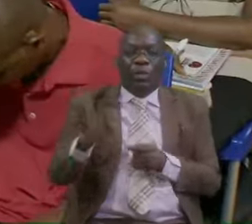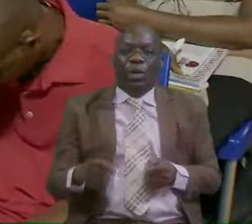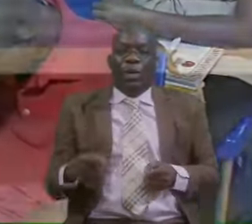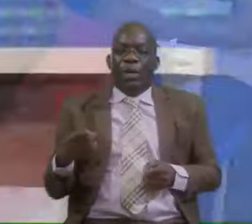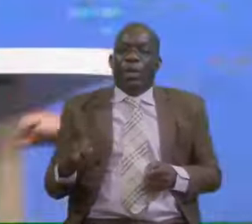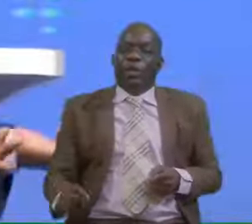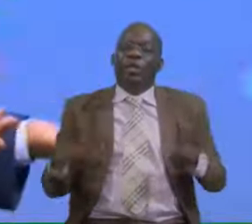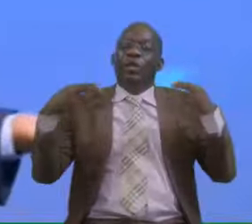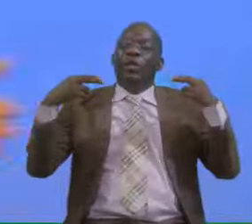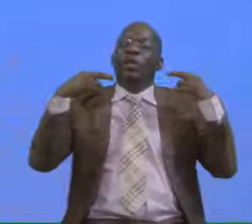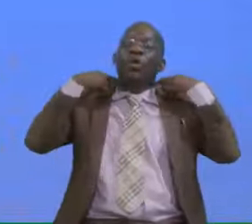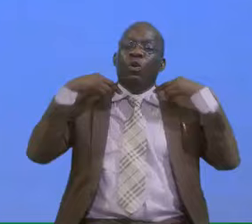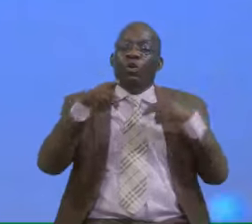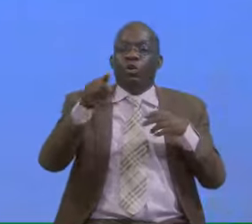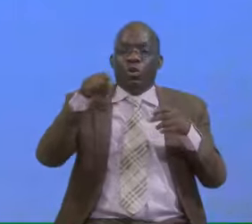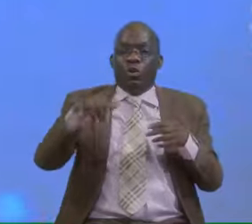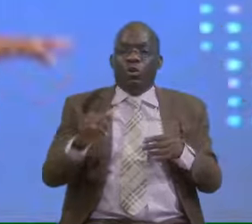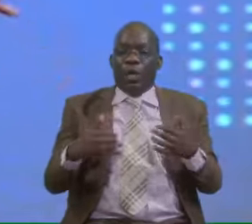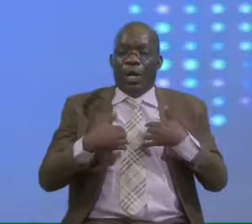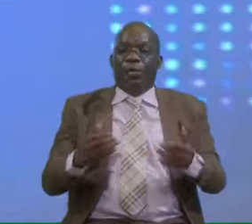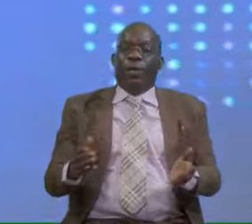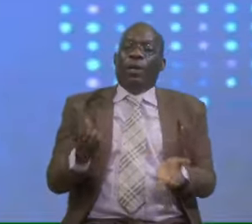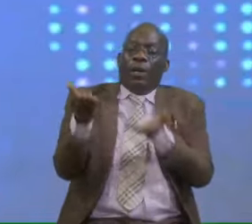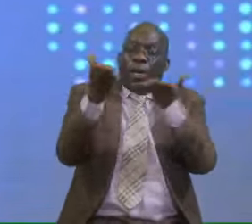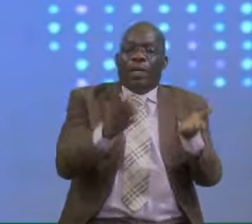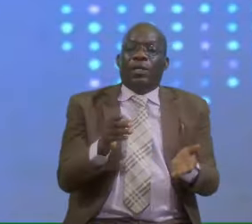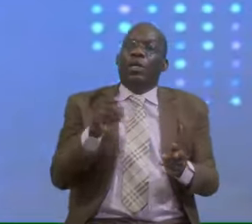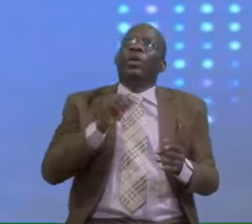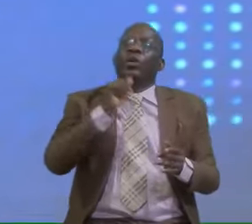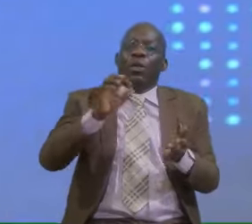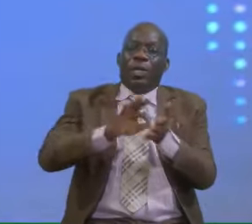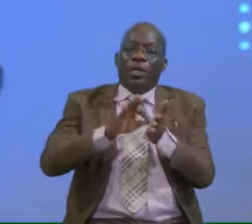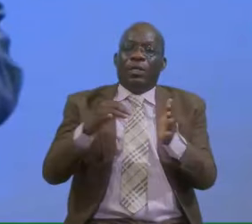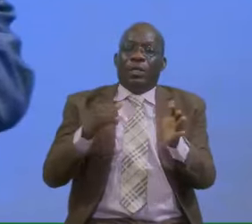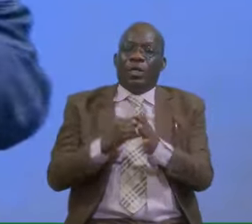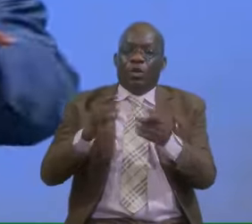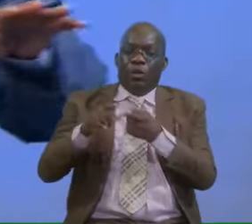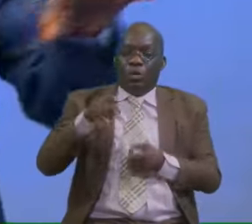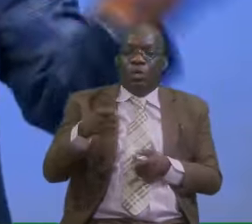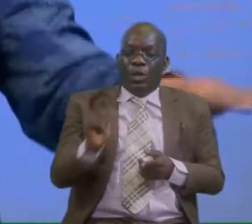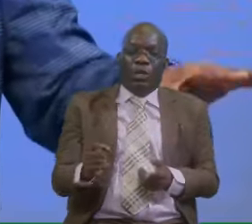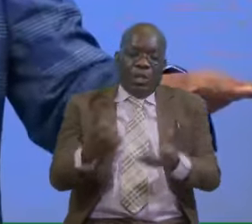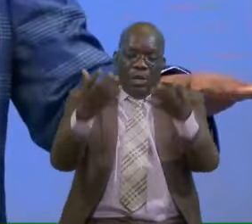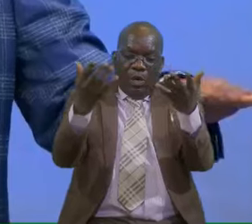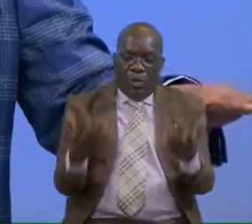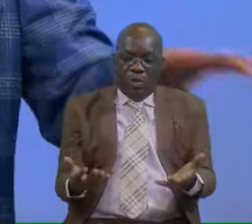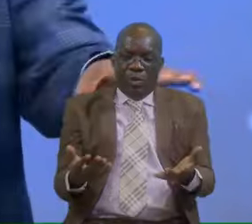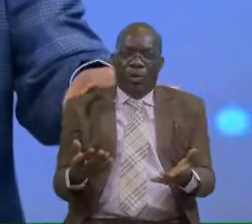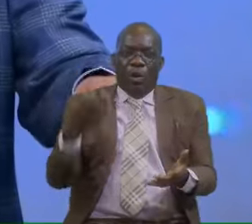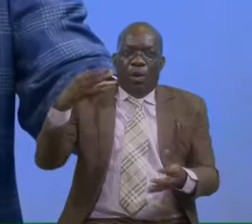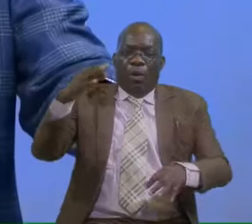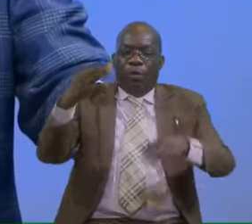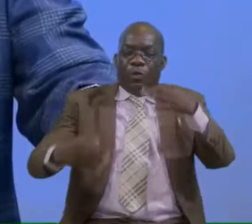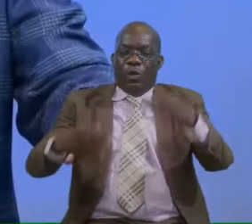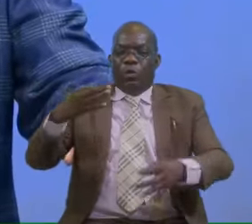have carried, not imputing that unto you. And the load of judgment,